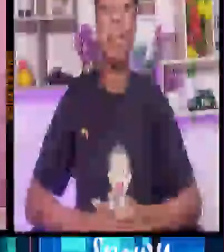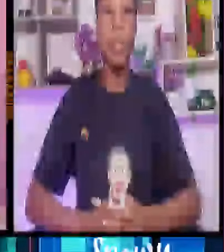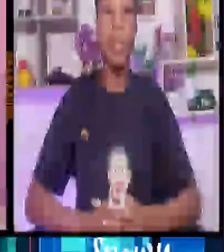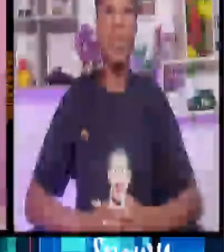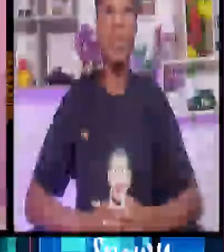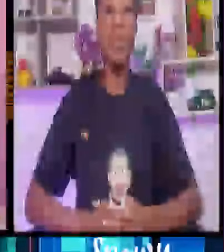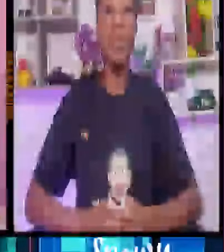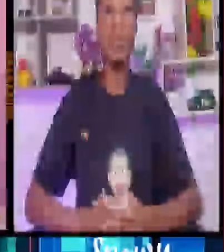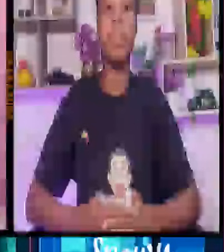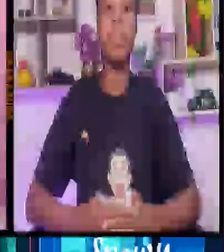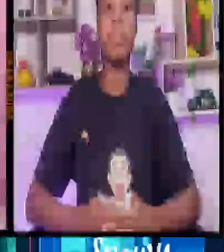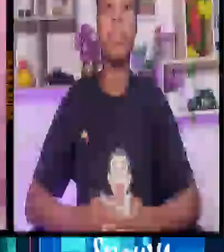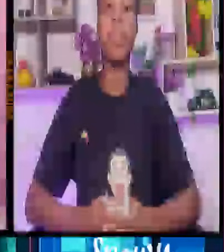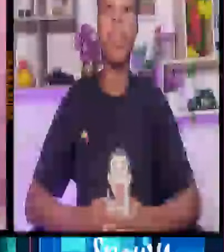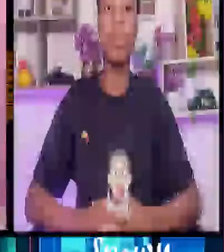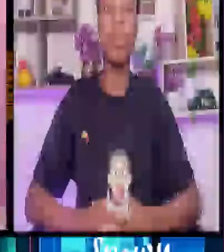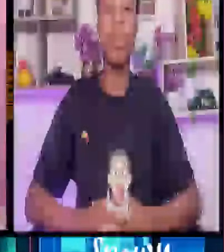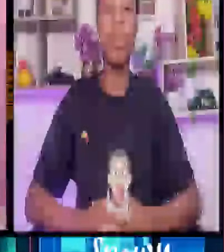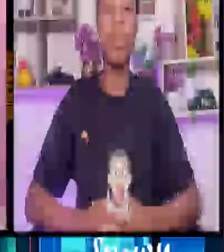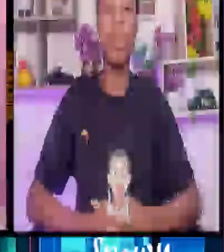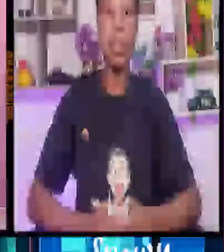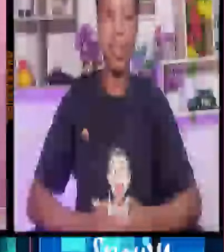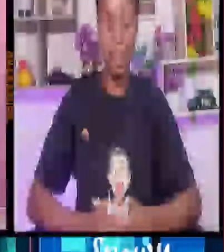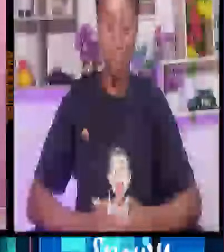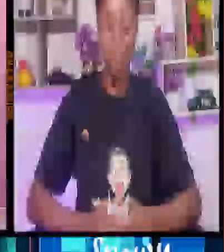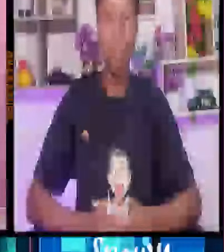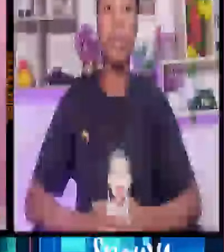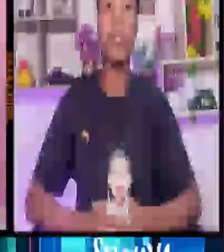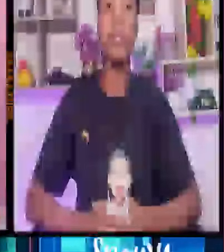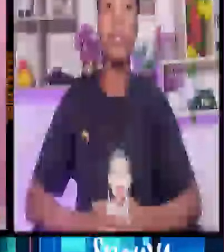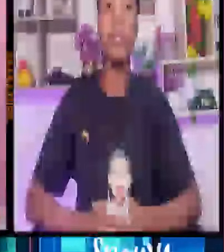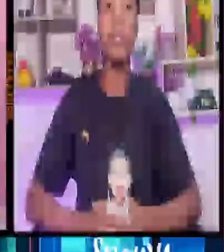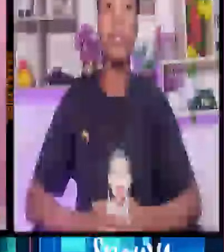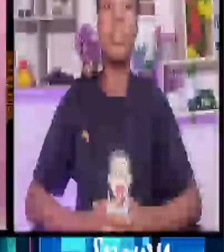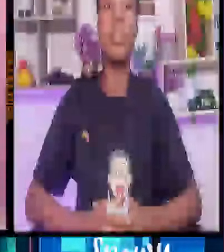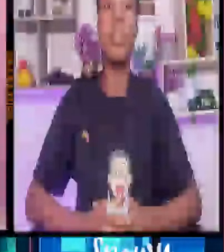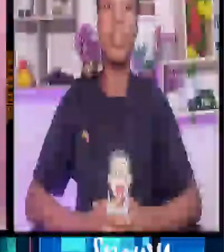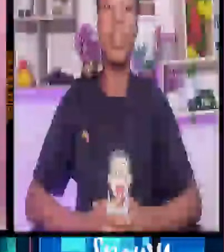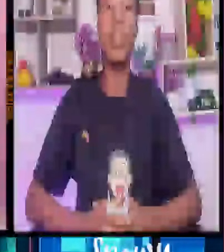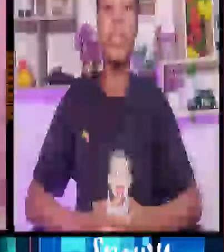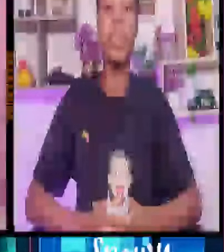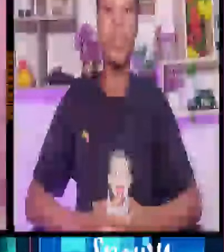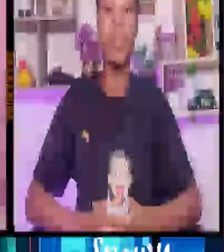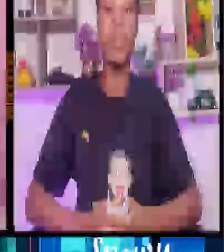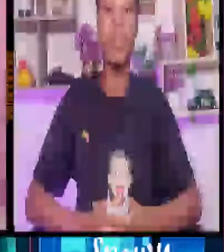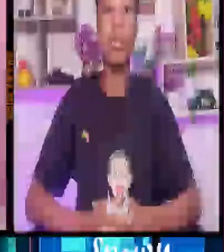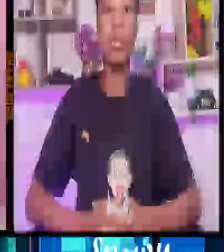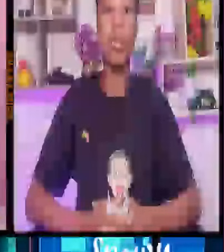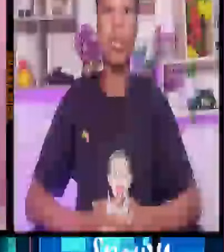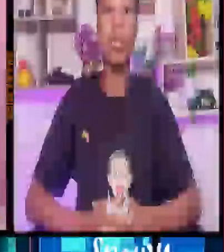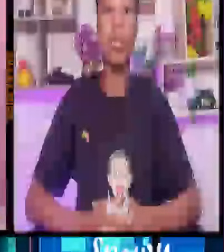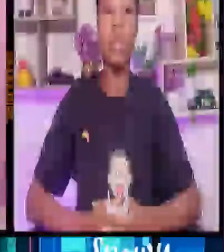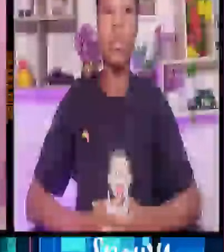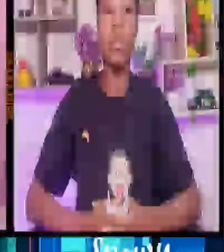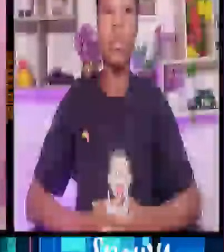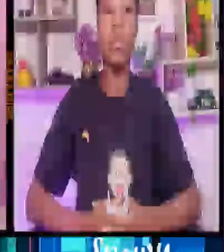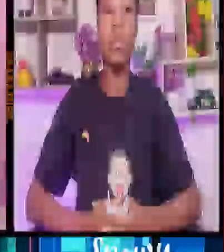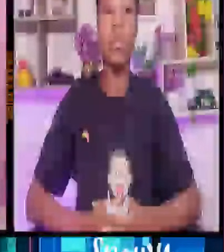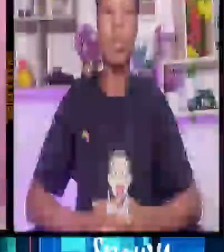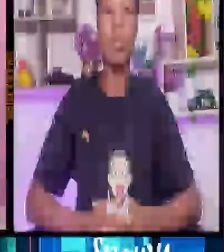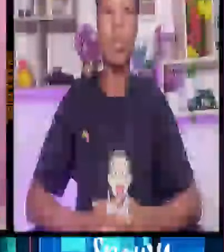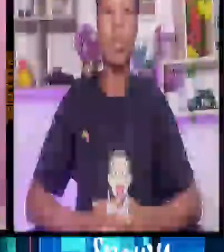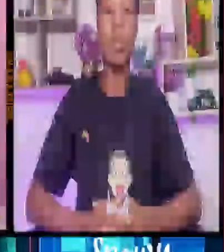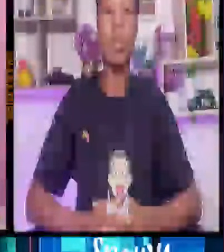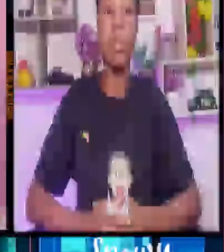Vice President, Dr. Alhaji Bawumia, clearly you can see that the 1.7 million votes difference,